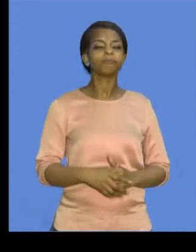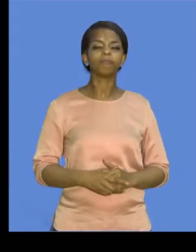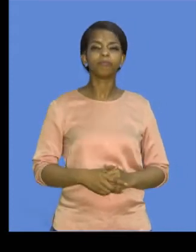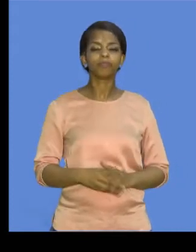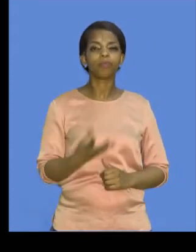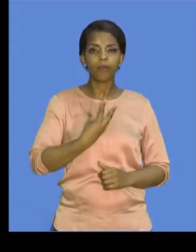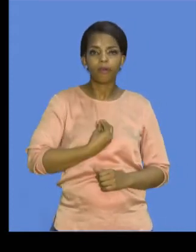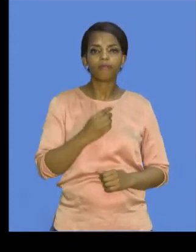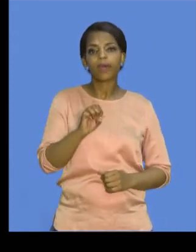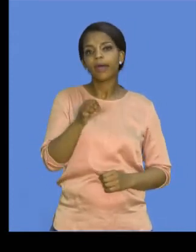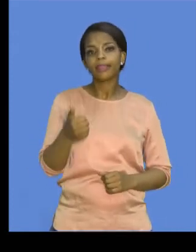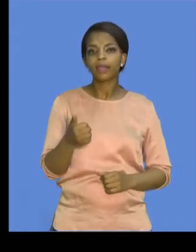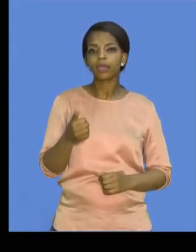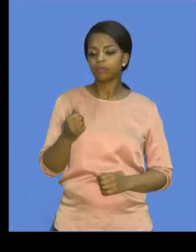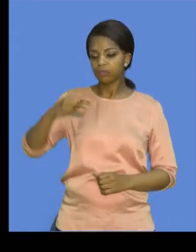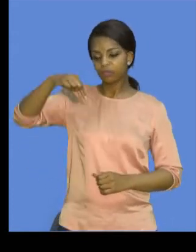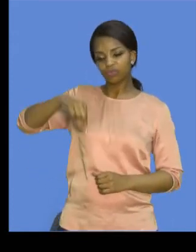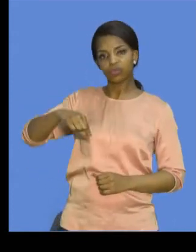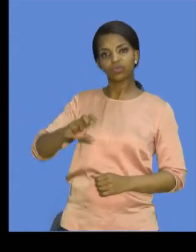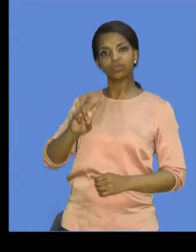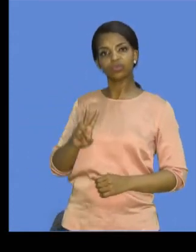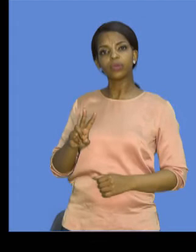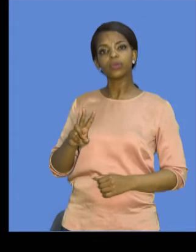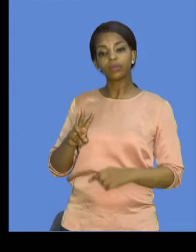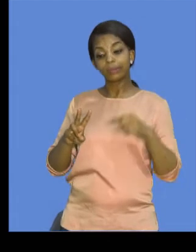for argument's sake, we've got another one, we call it